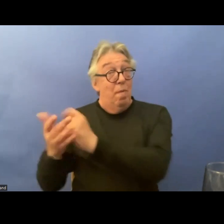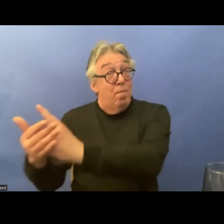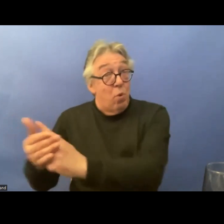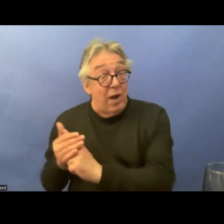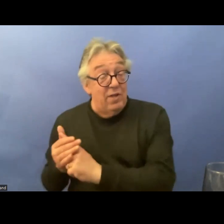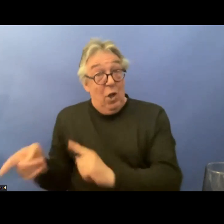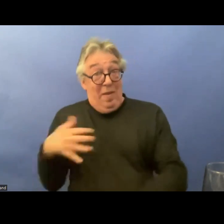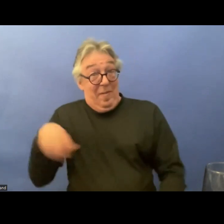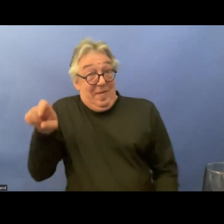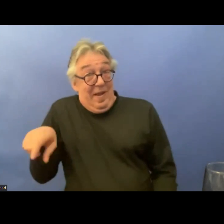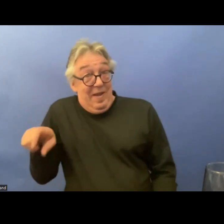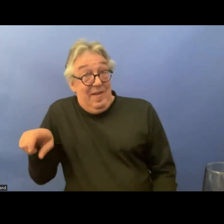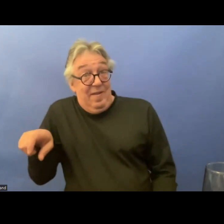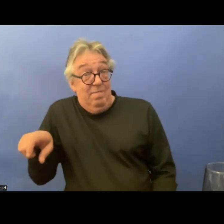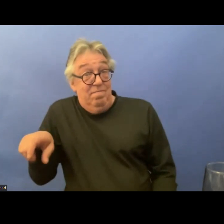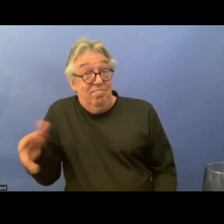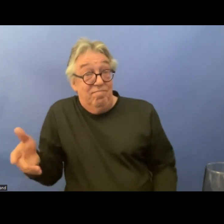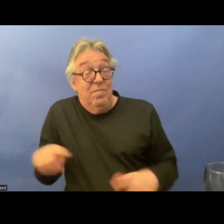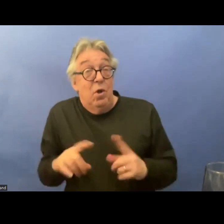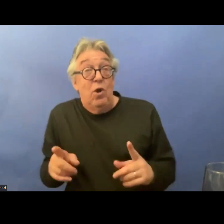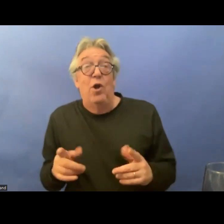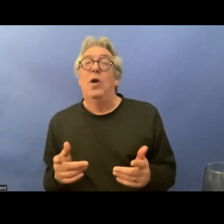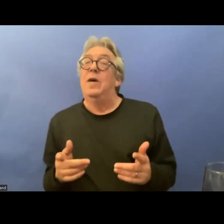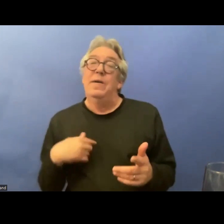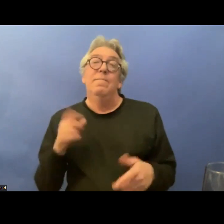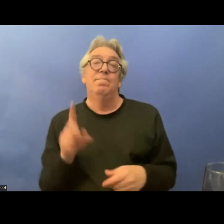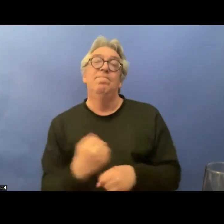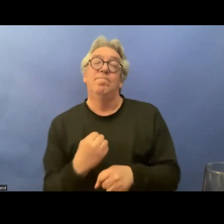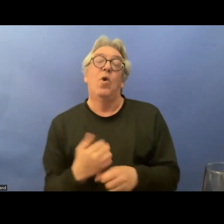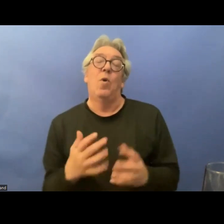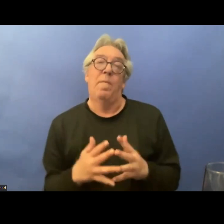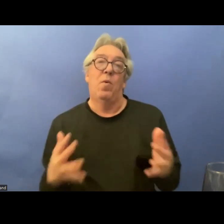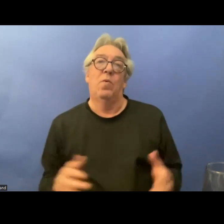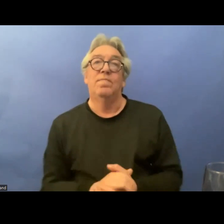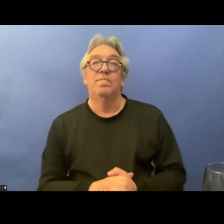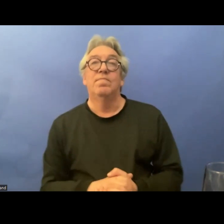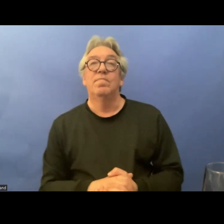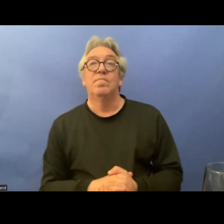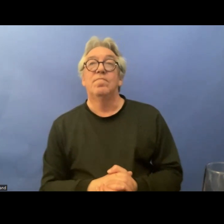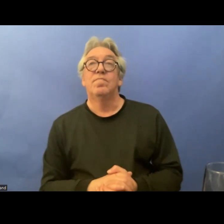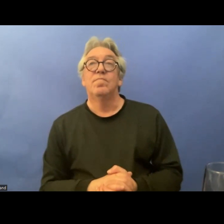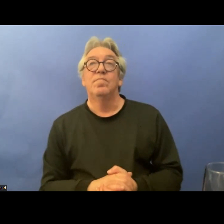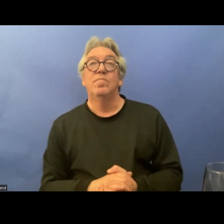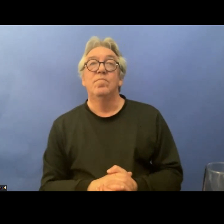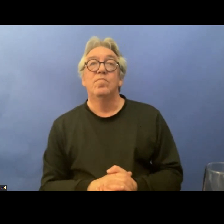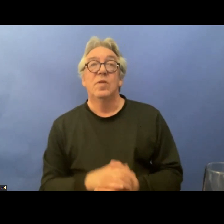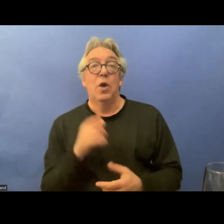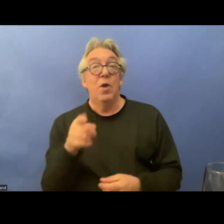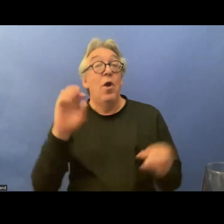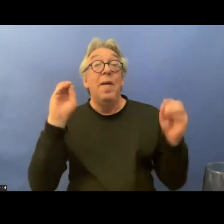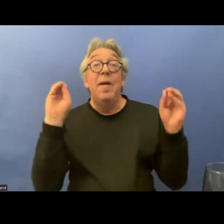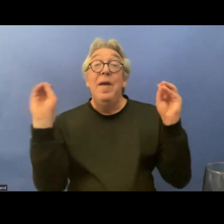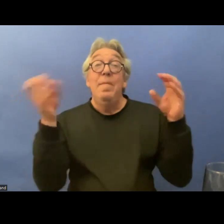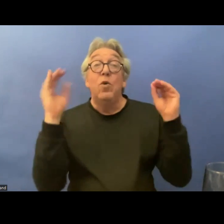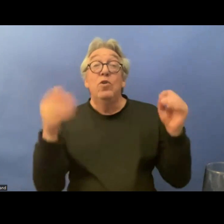rightly deserve and require. So a lot of efforts, some of you might have heard or been exposed to the Emergency Relief Coordinator.